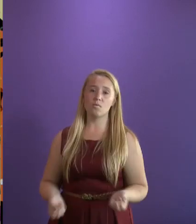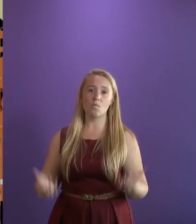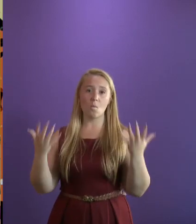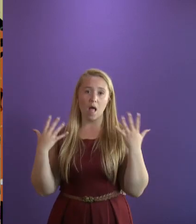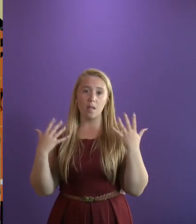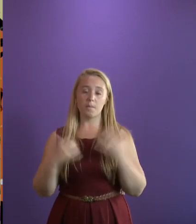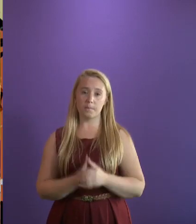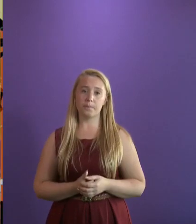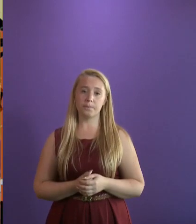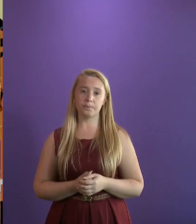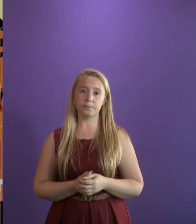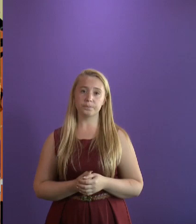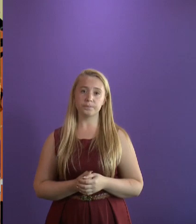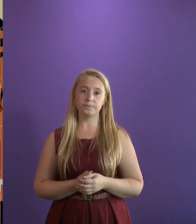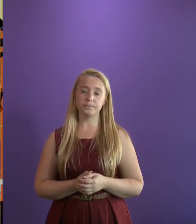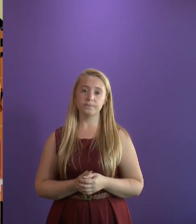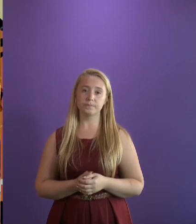challenging.